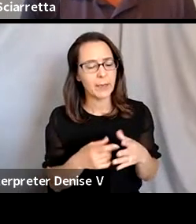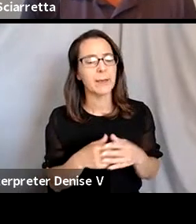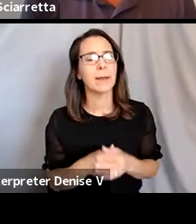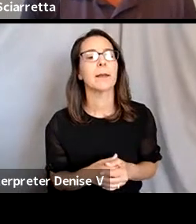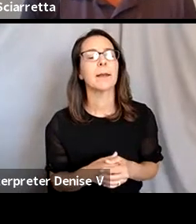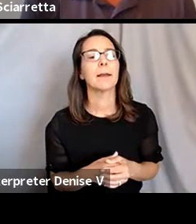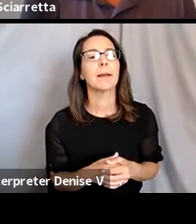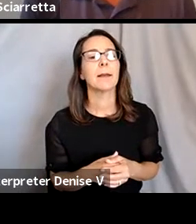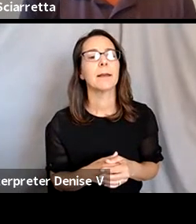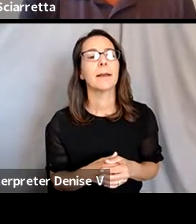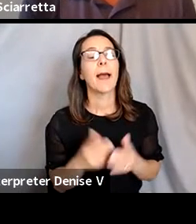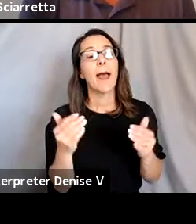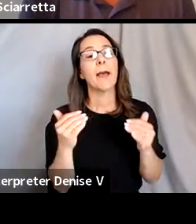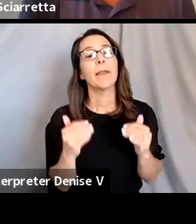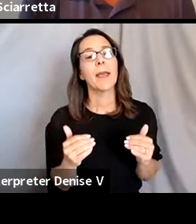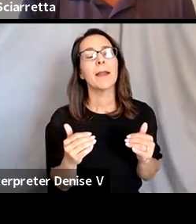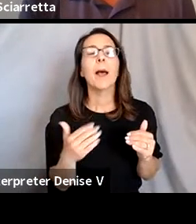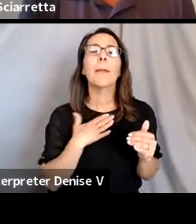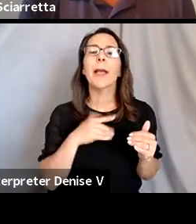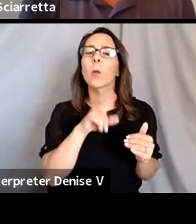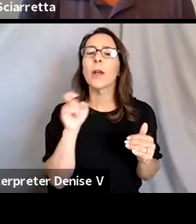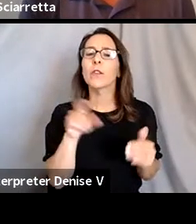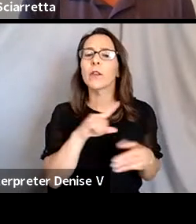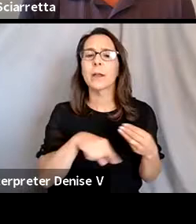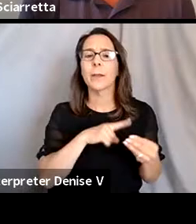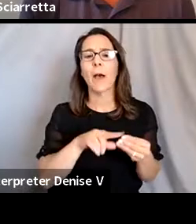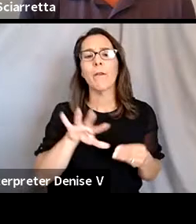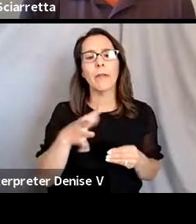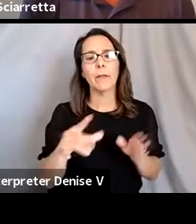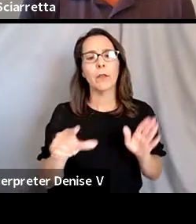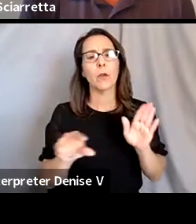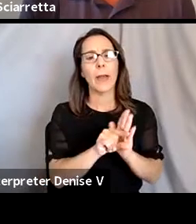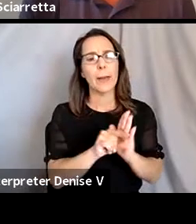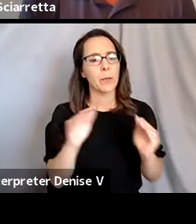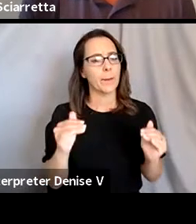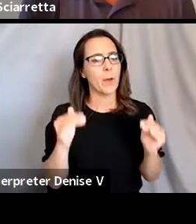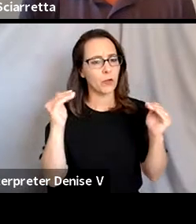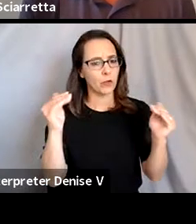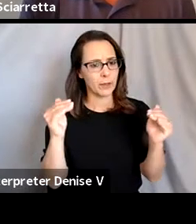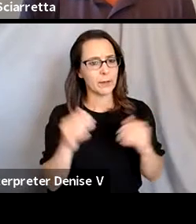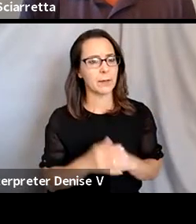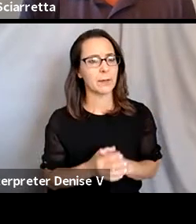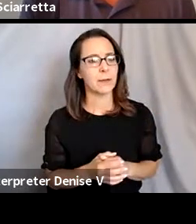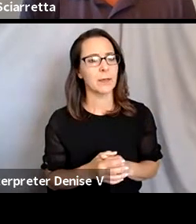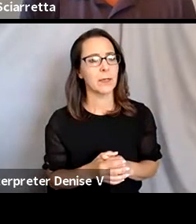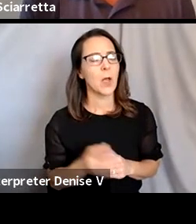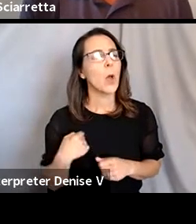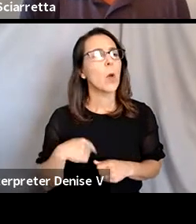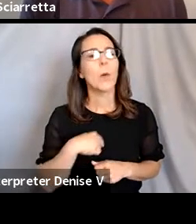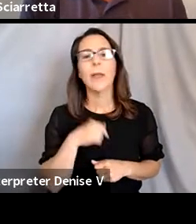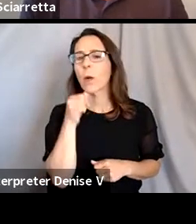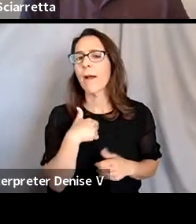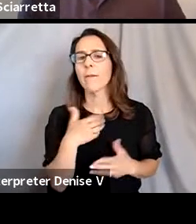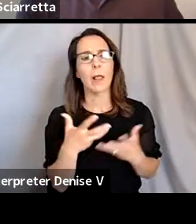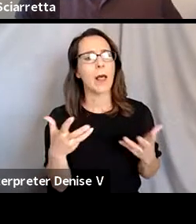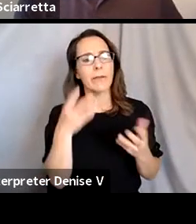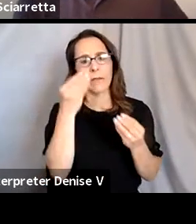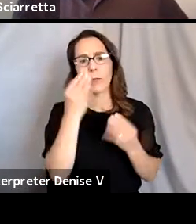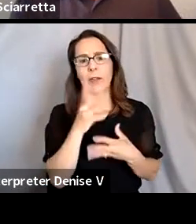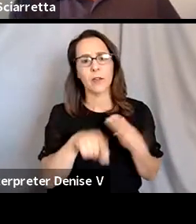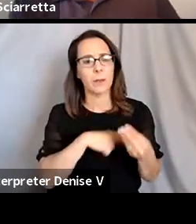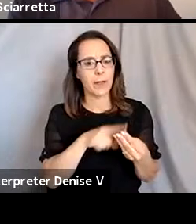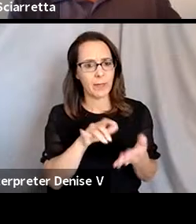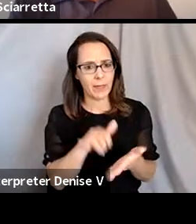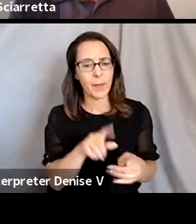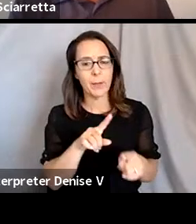is kind of a question about the 5th grade promotion. We haven't gotten a lot of information about it, but based on